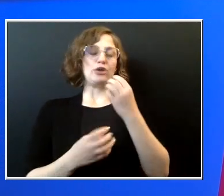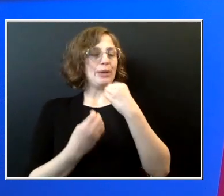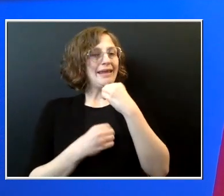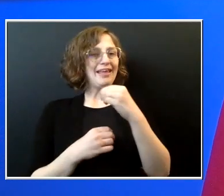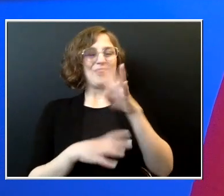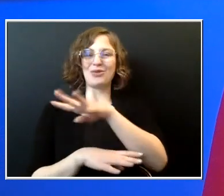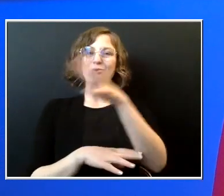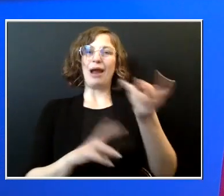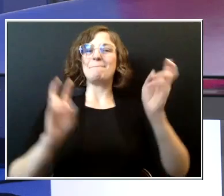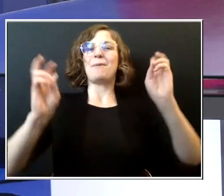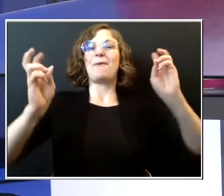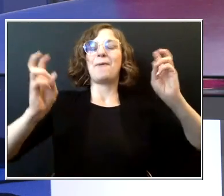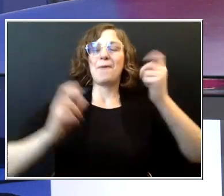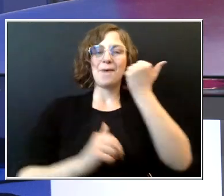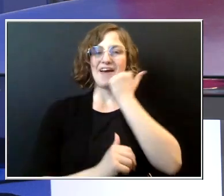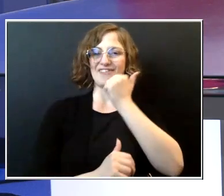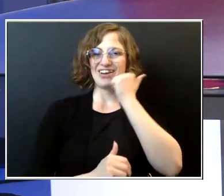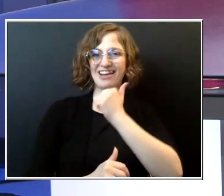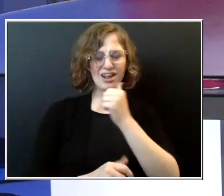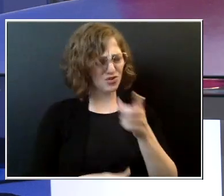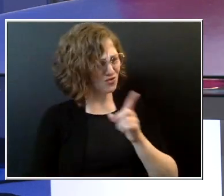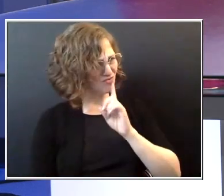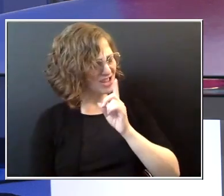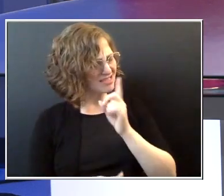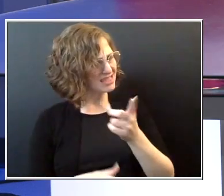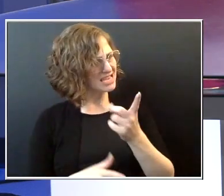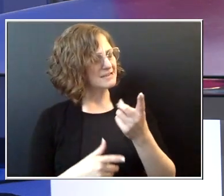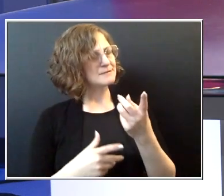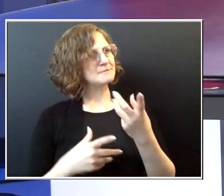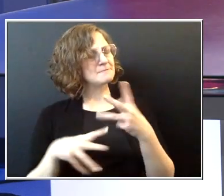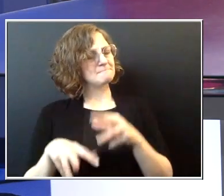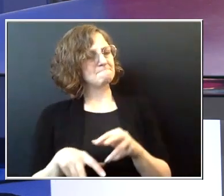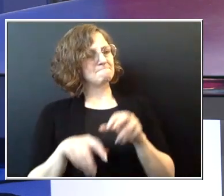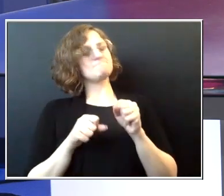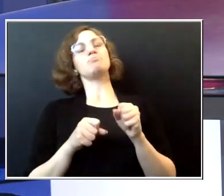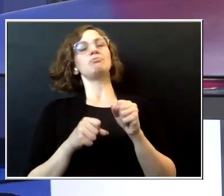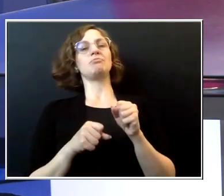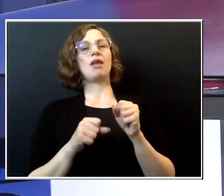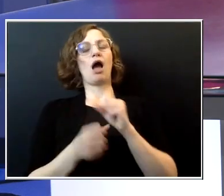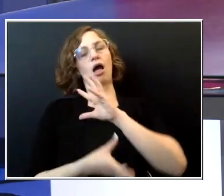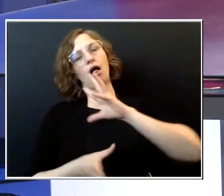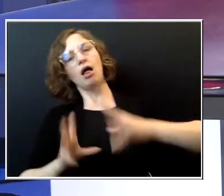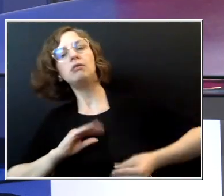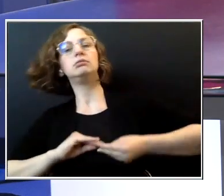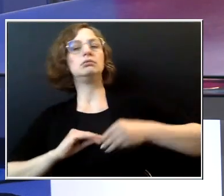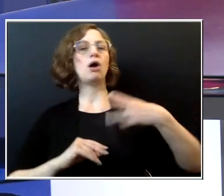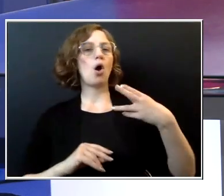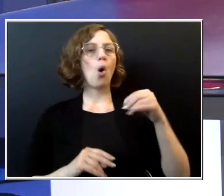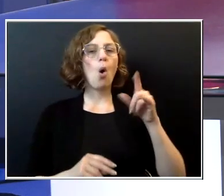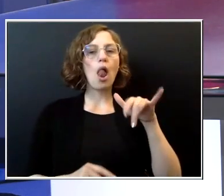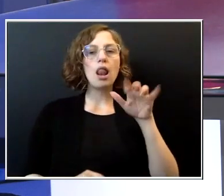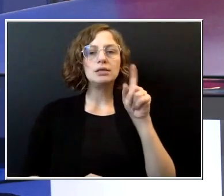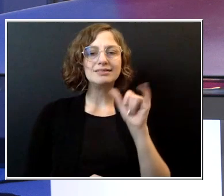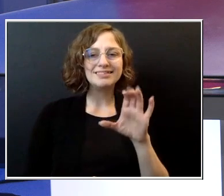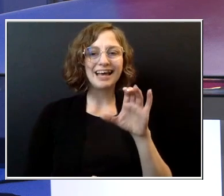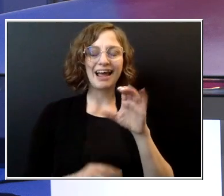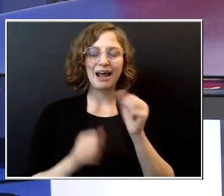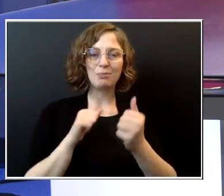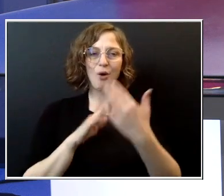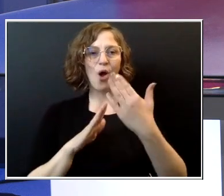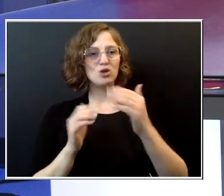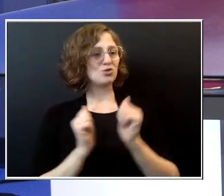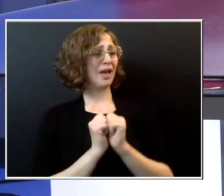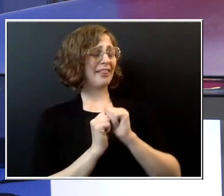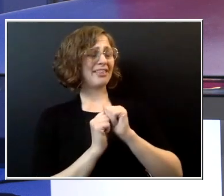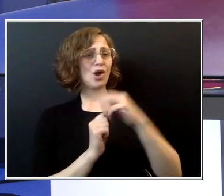but you're really taking a holistic approach to this when it comes to sunshine, being outside in the fresh air and nature, and